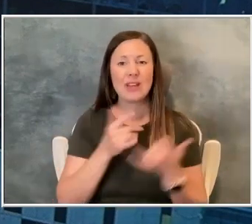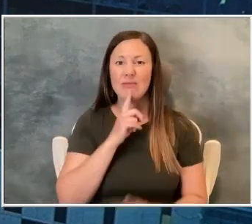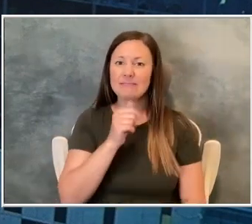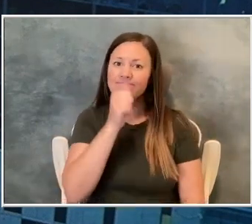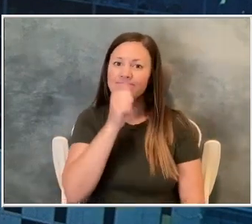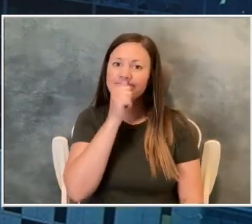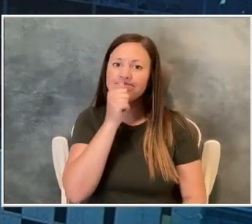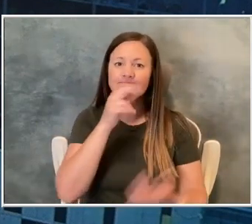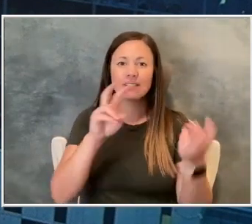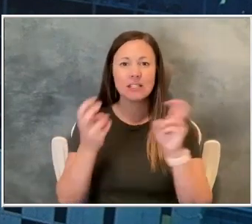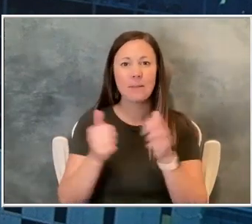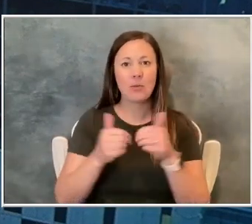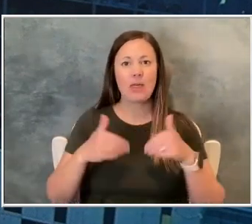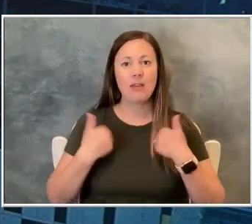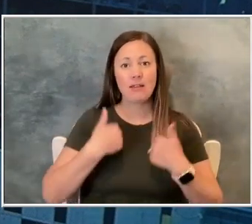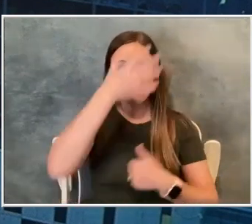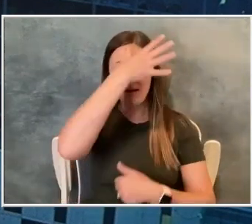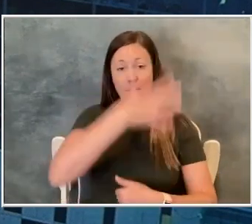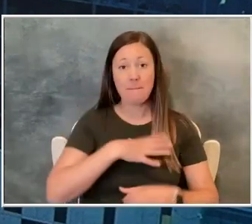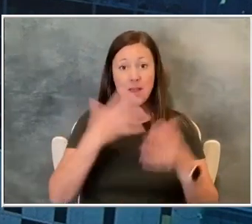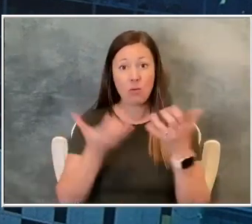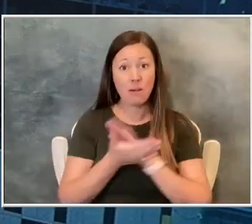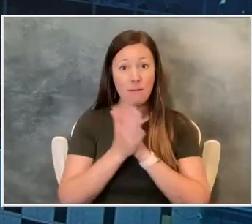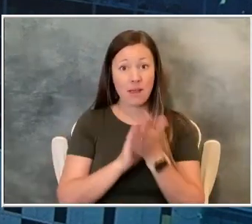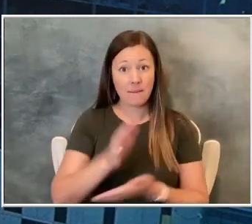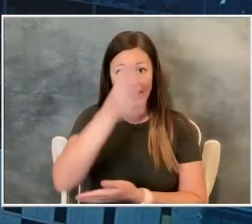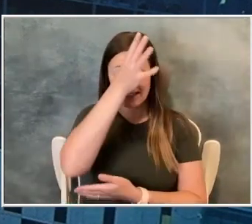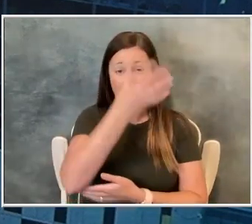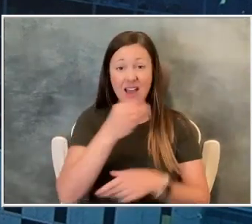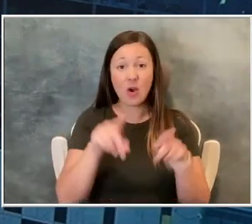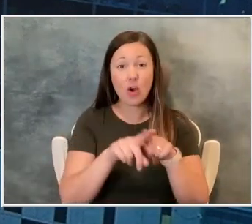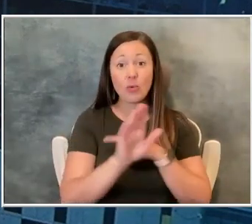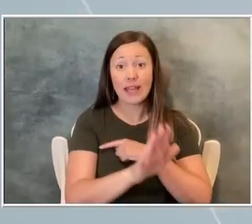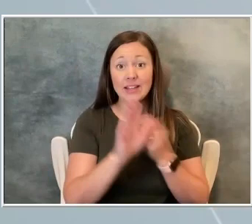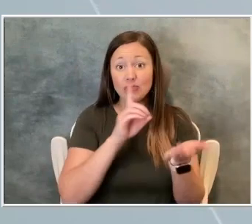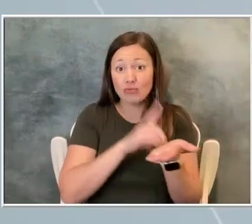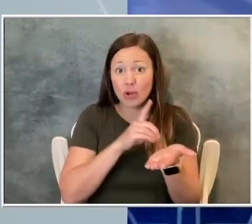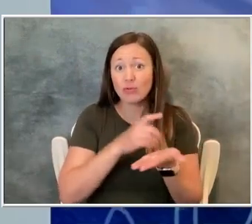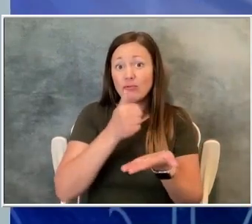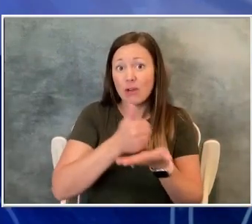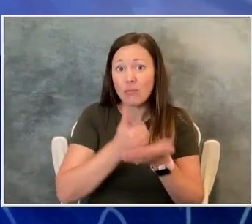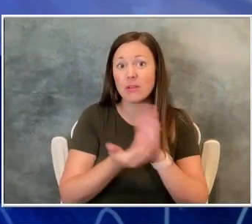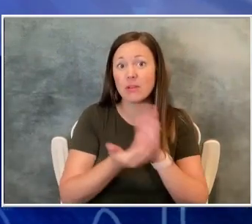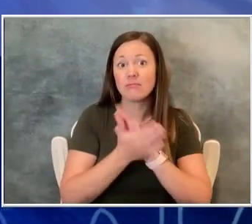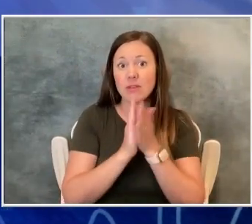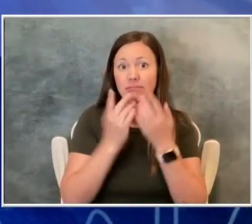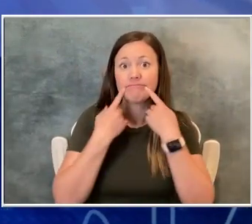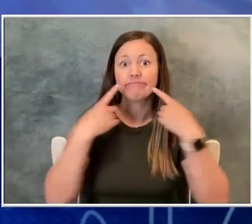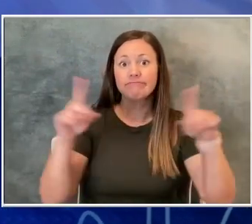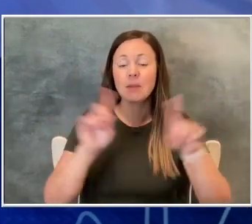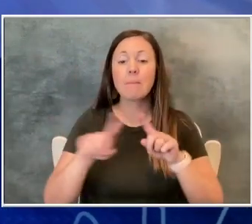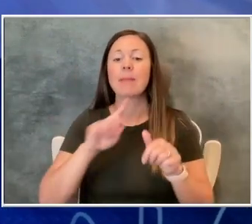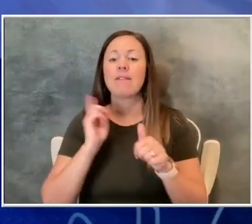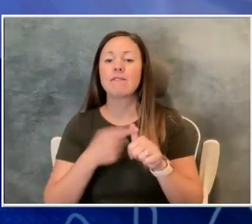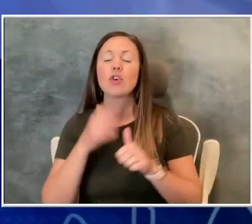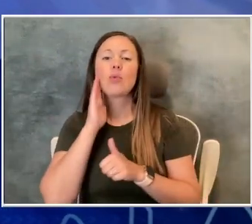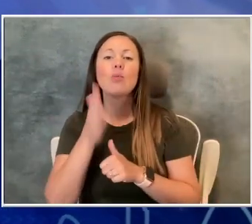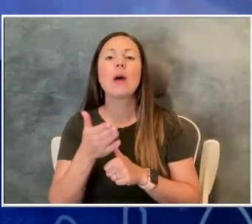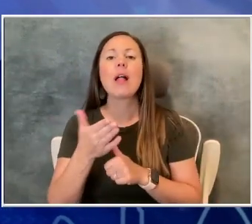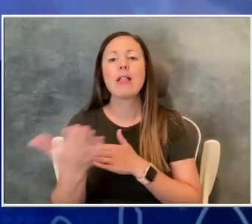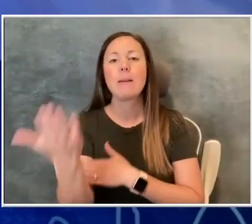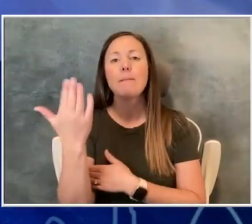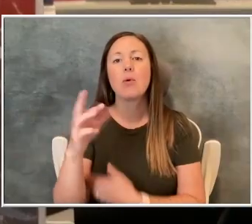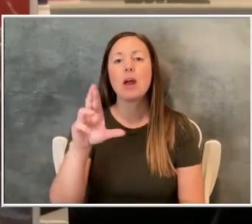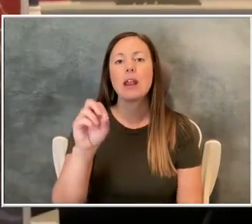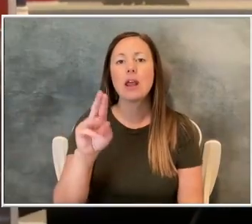who wants to be a dad and the doctor who is helping to make that happen. But first, let's get to our morning rounds today. The